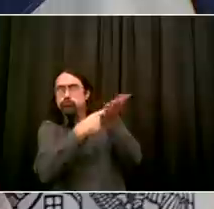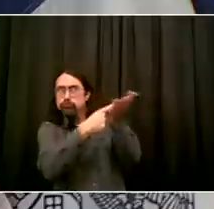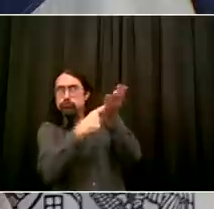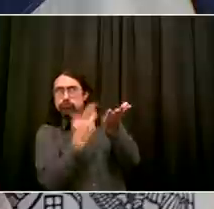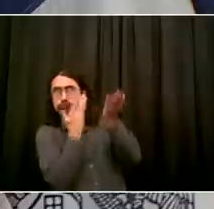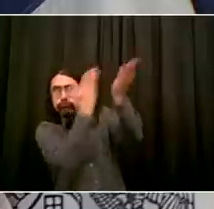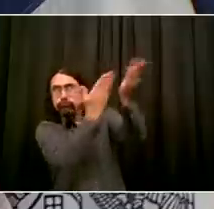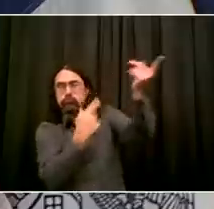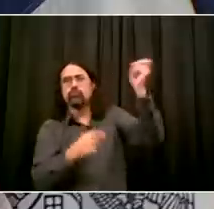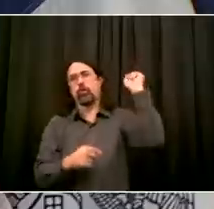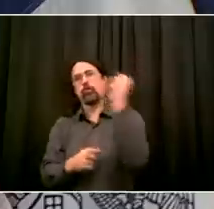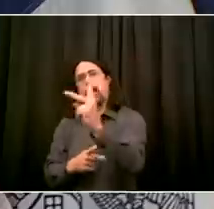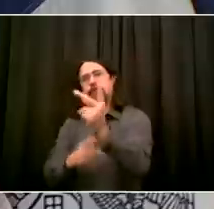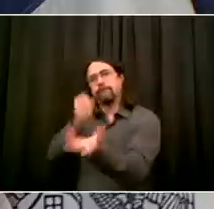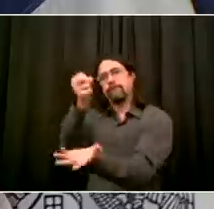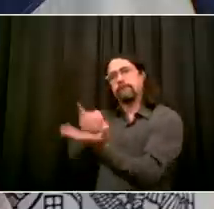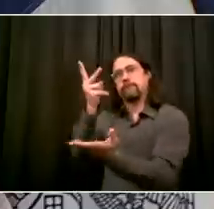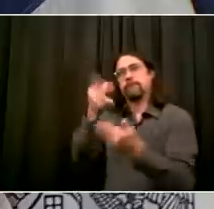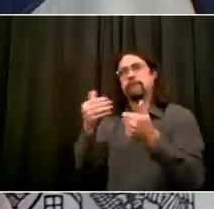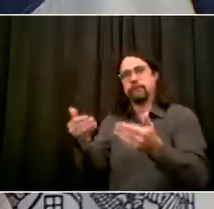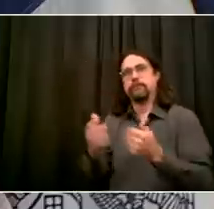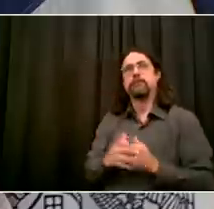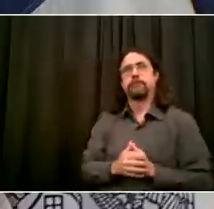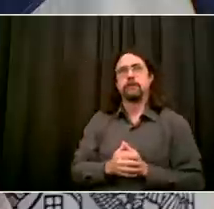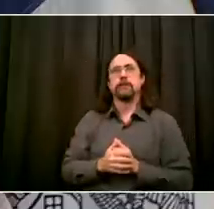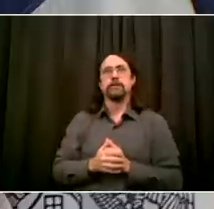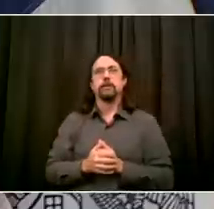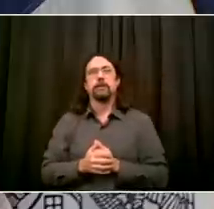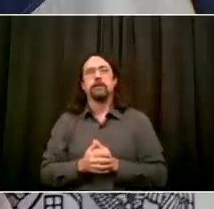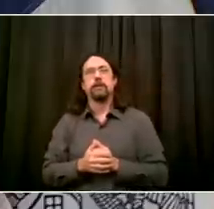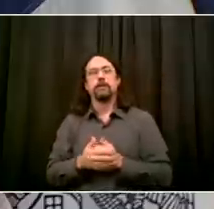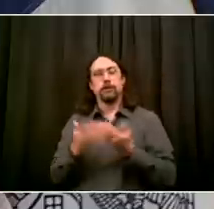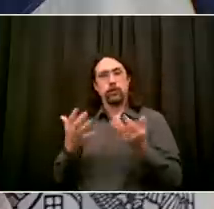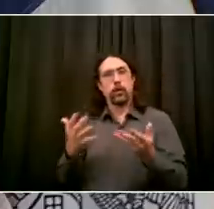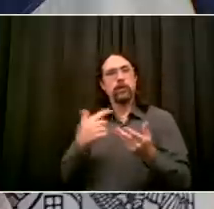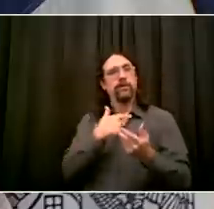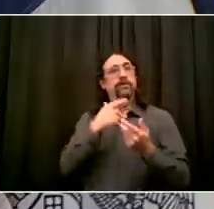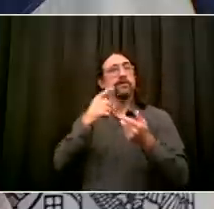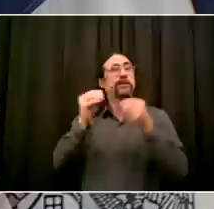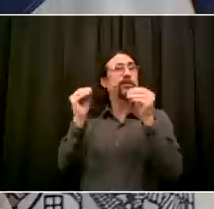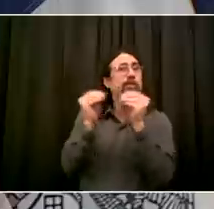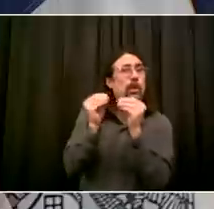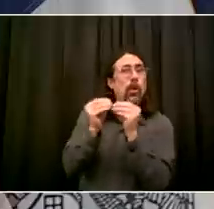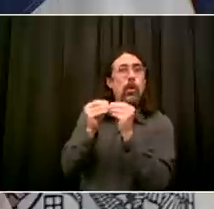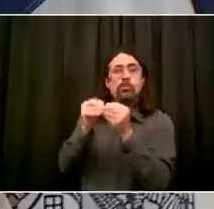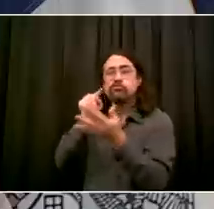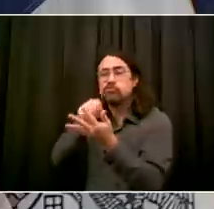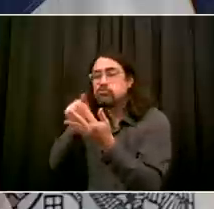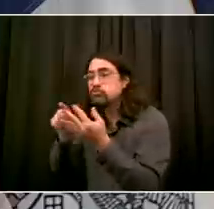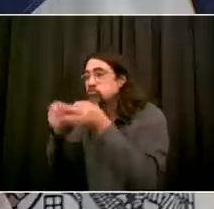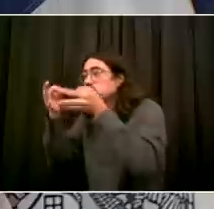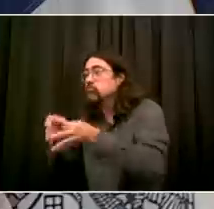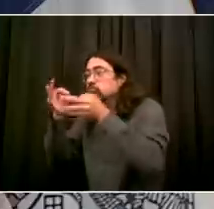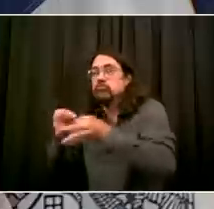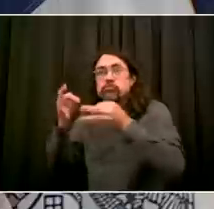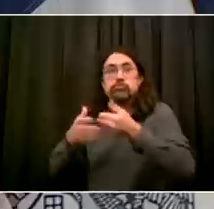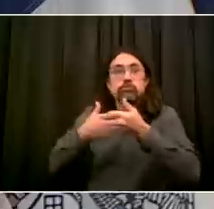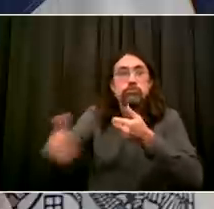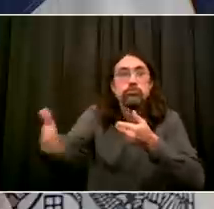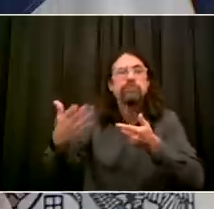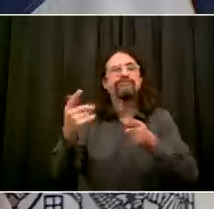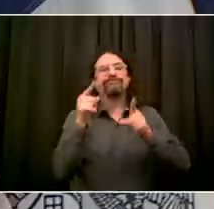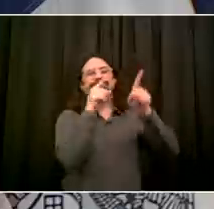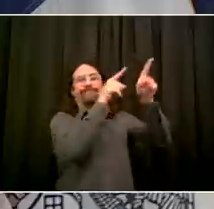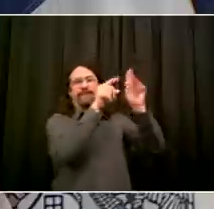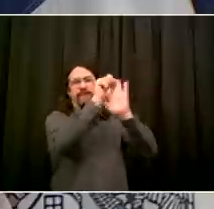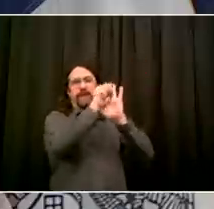meantime, again, what everyone can do, you're going to have this constant question, how long do these restrictions have to be in place? And I'm